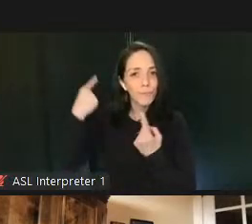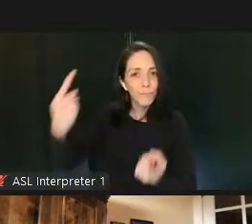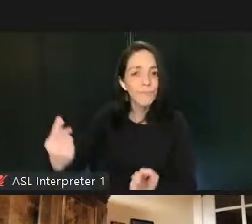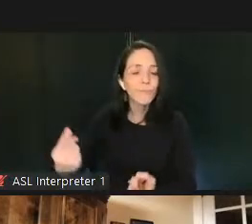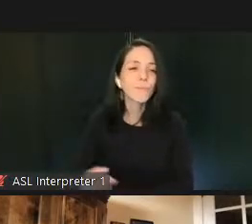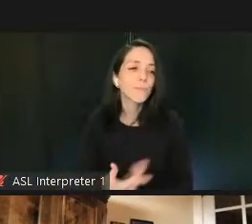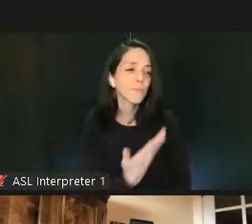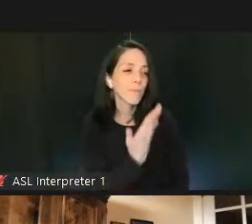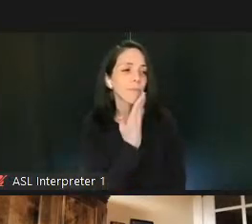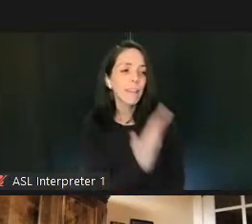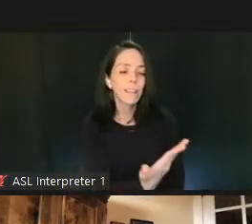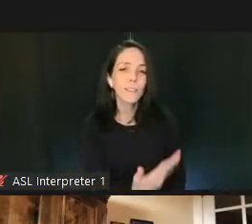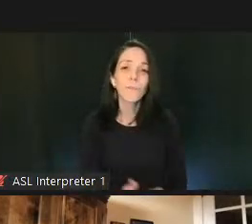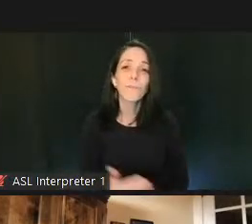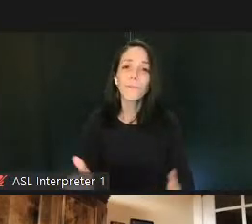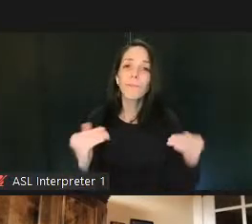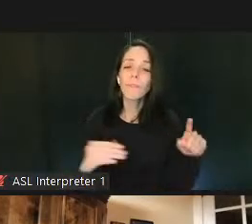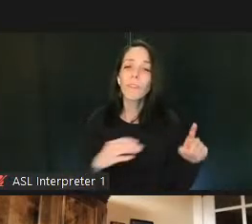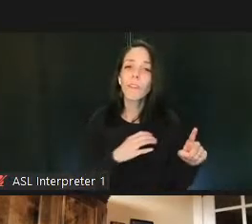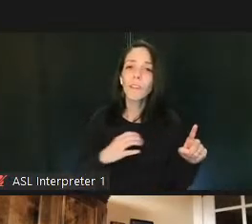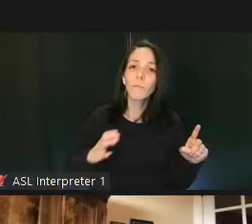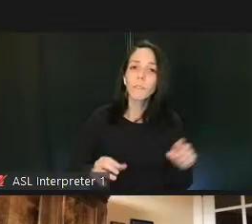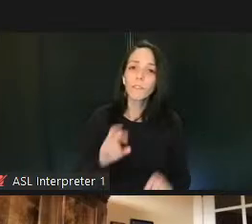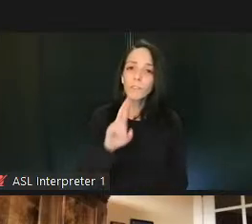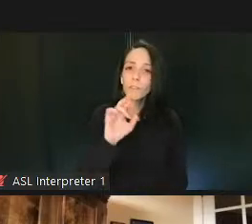you, Commissioner. Commissioner Rogers.